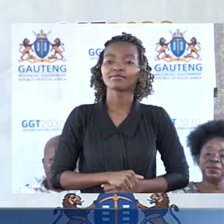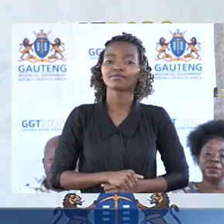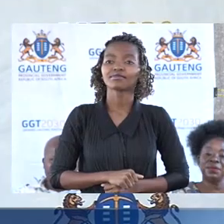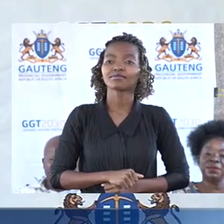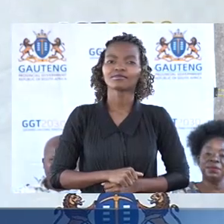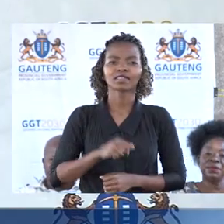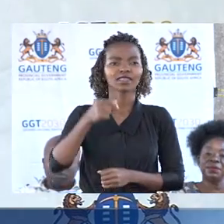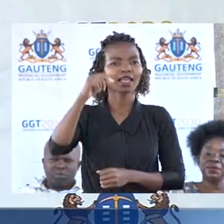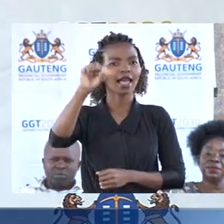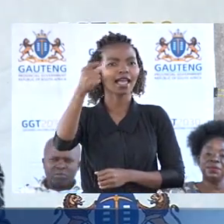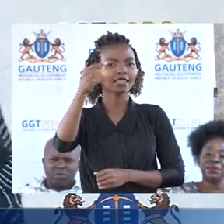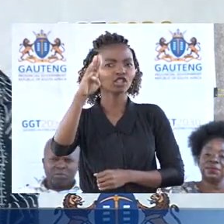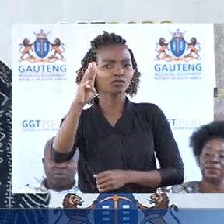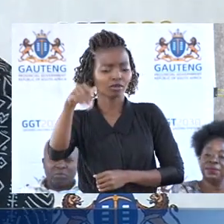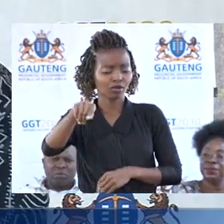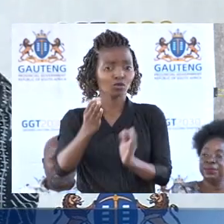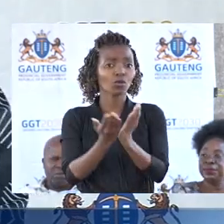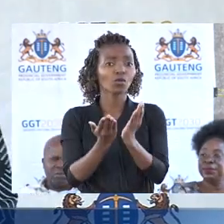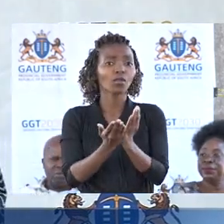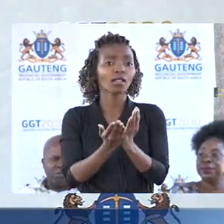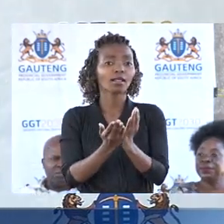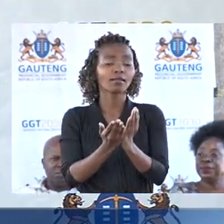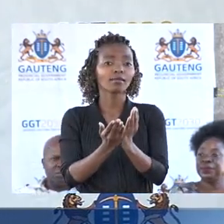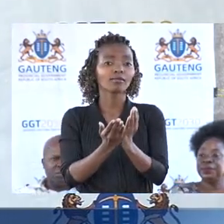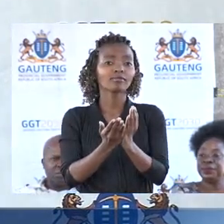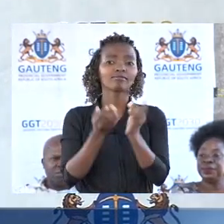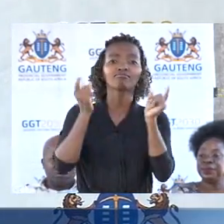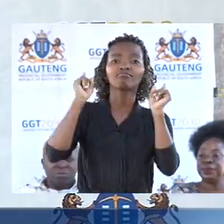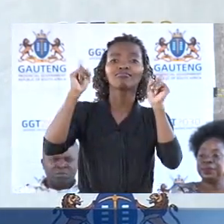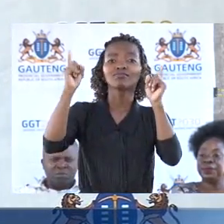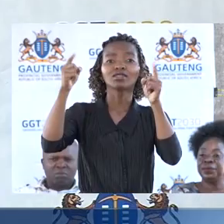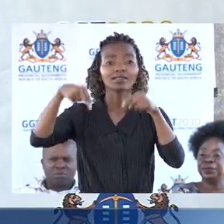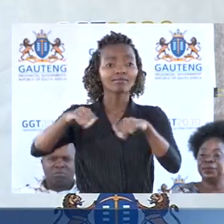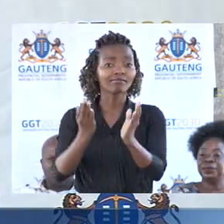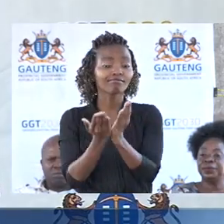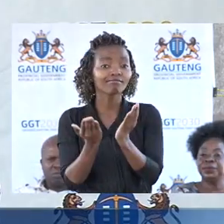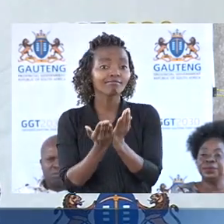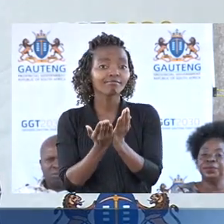to the SGB of Mayibuye, the teachers of Mayibuye,